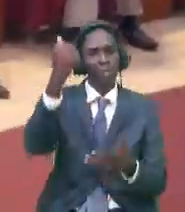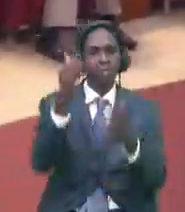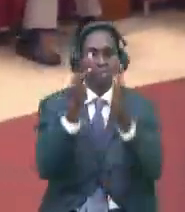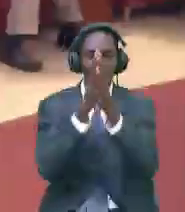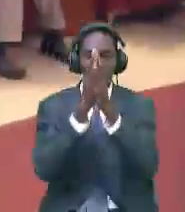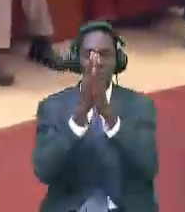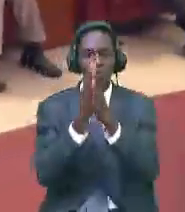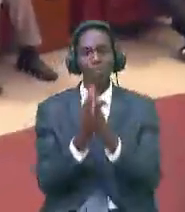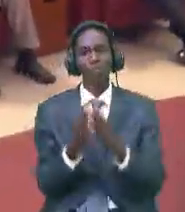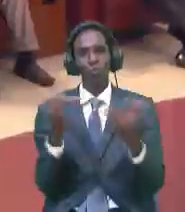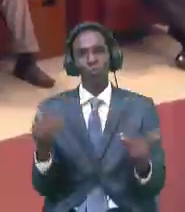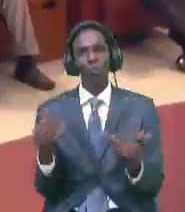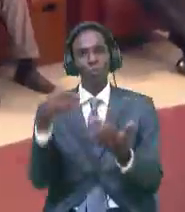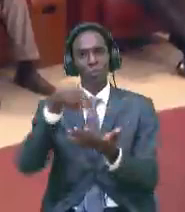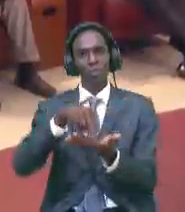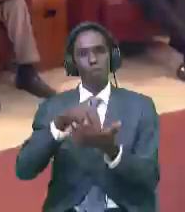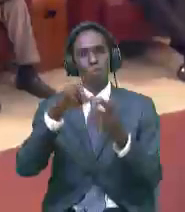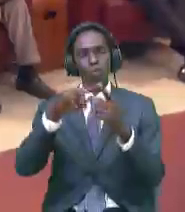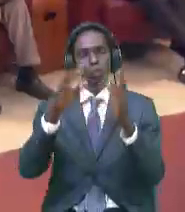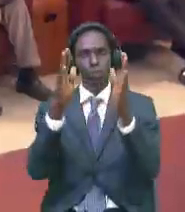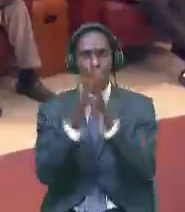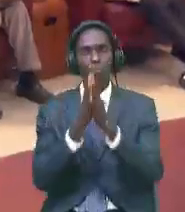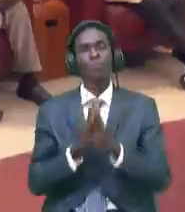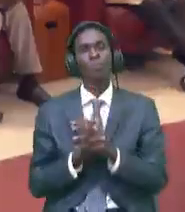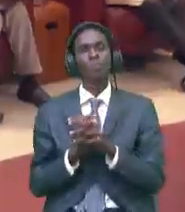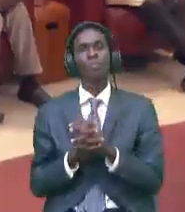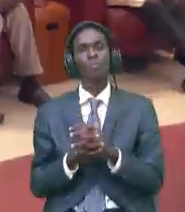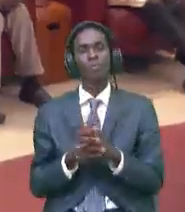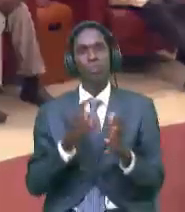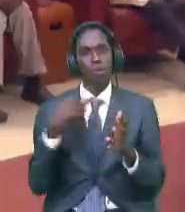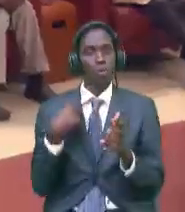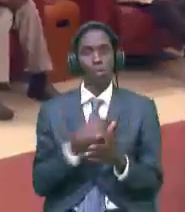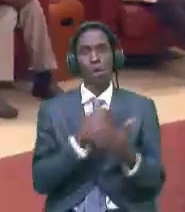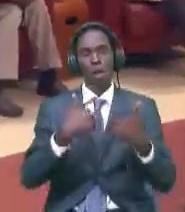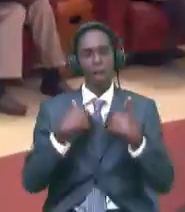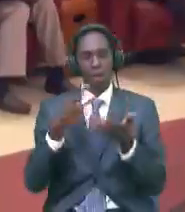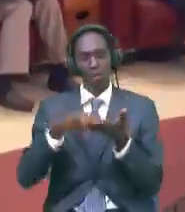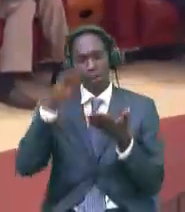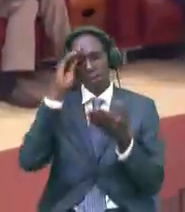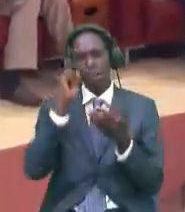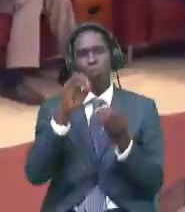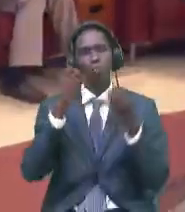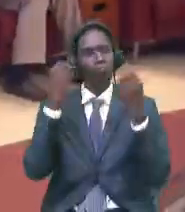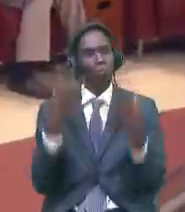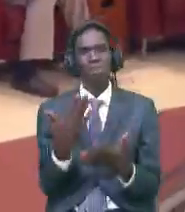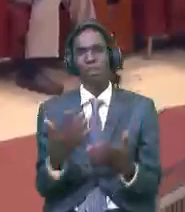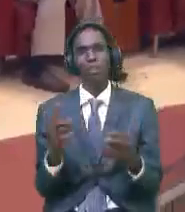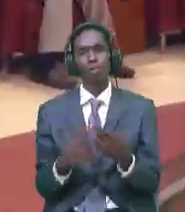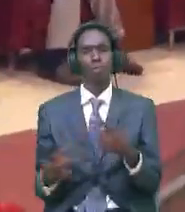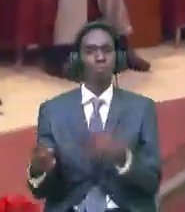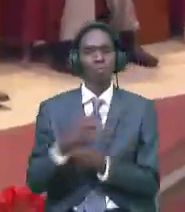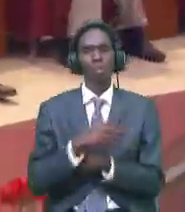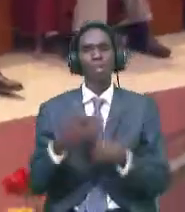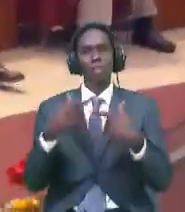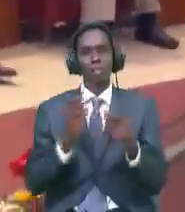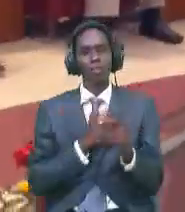Let's rise up now and talk to the Lord in prayer. We've learned a lot today. Let's bring what we've learned to the Lord in prayer.